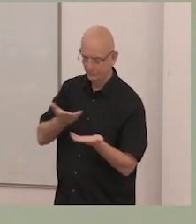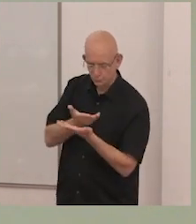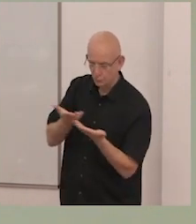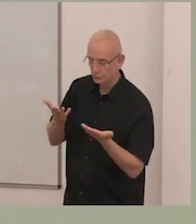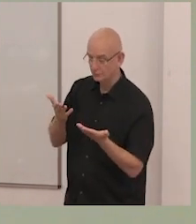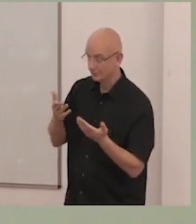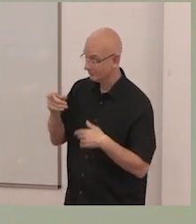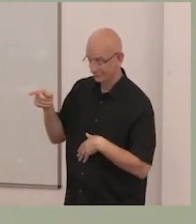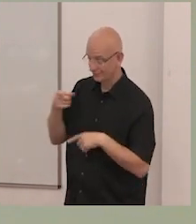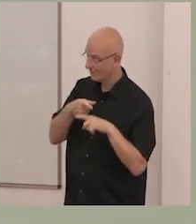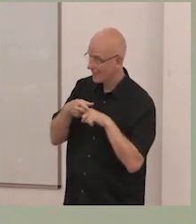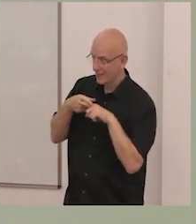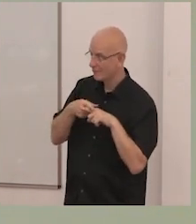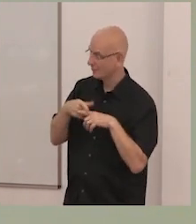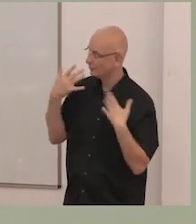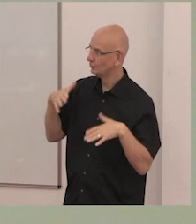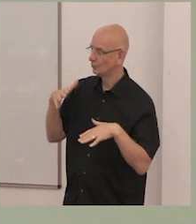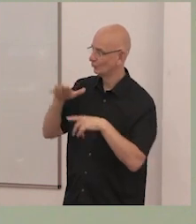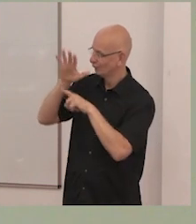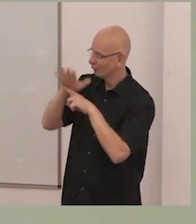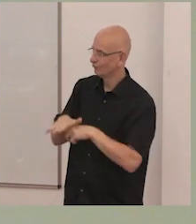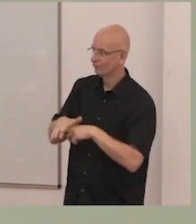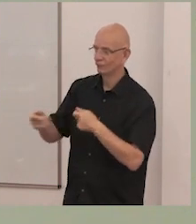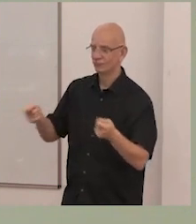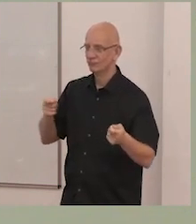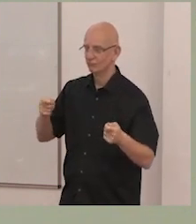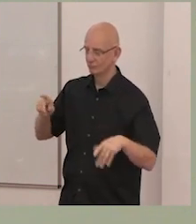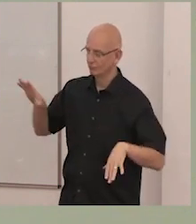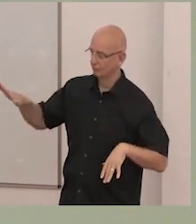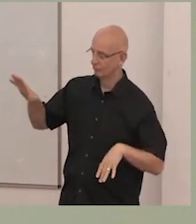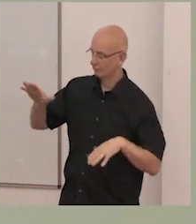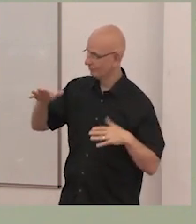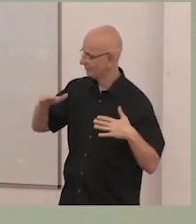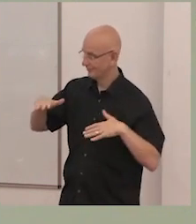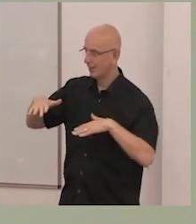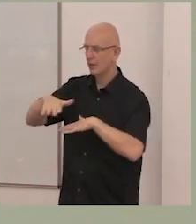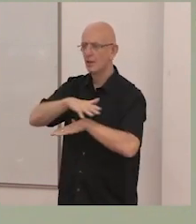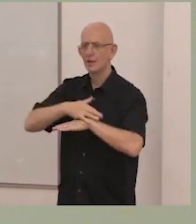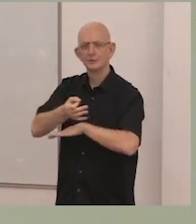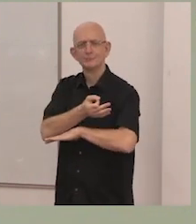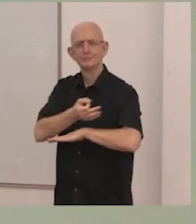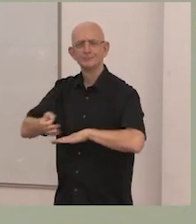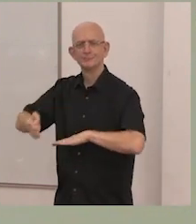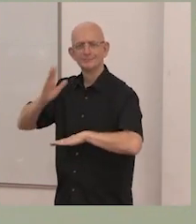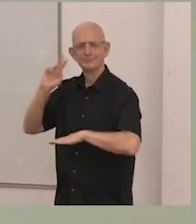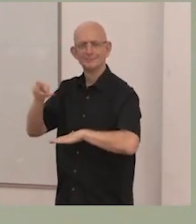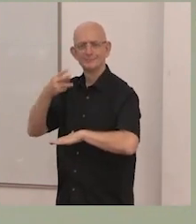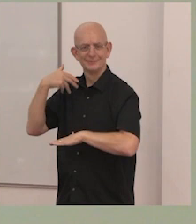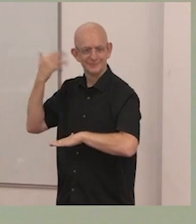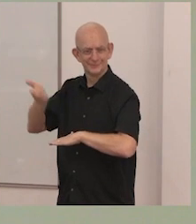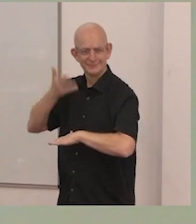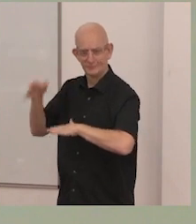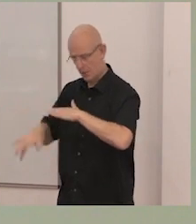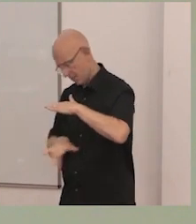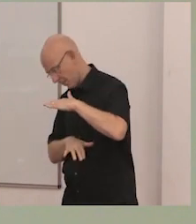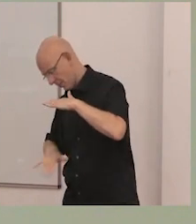surface. So this we had to talk about. I was very happy with